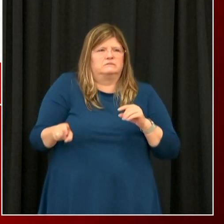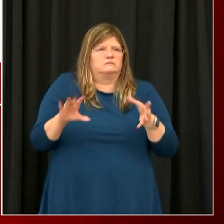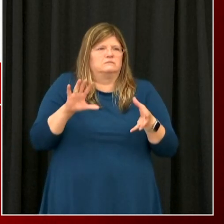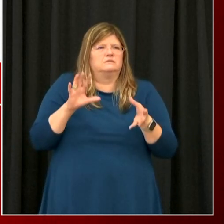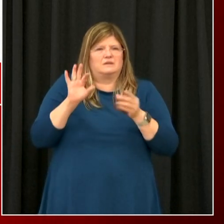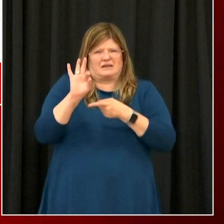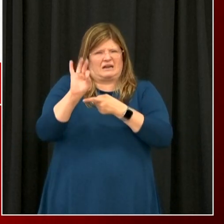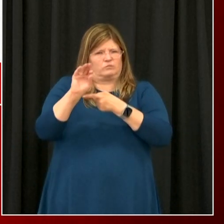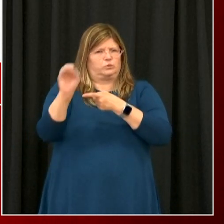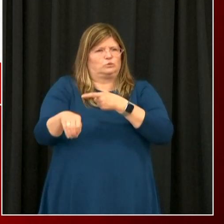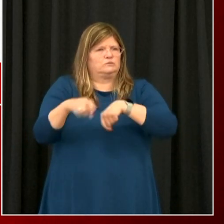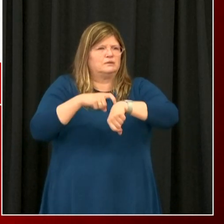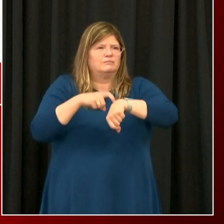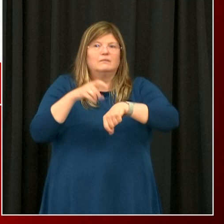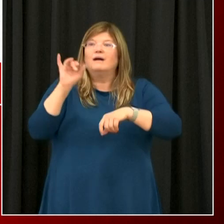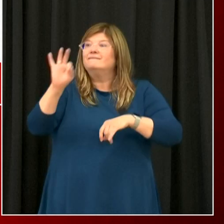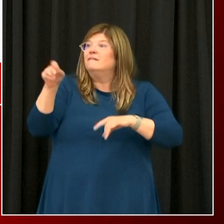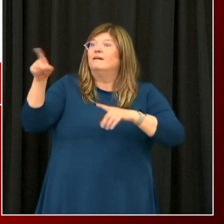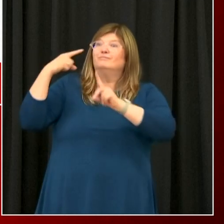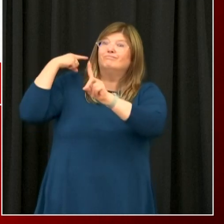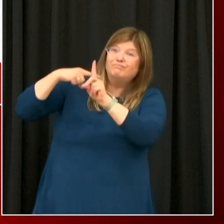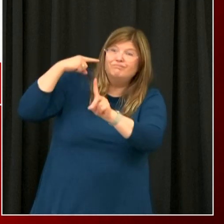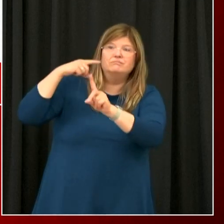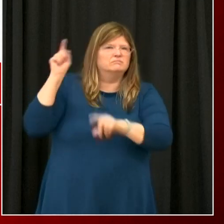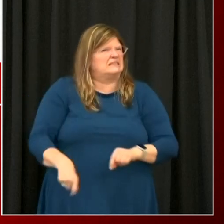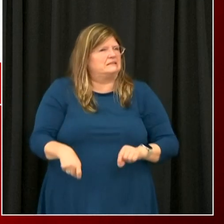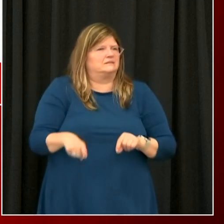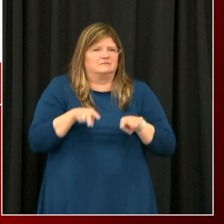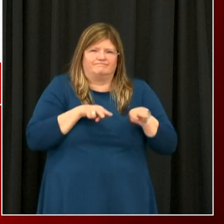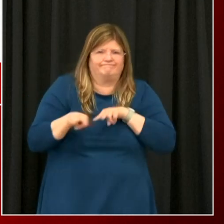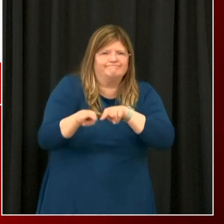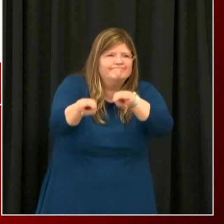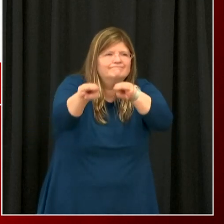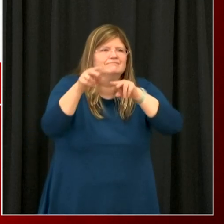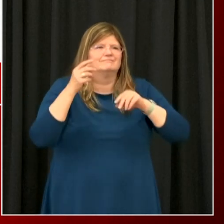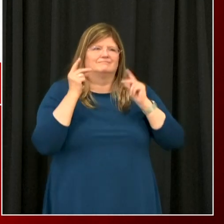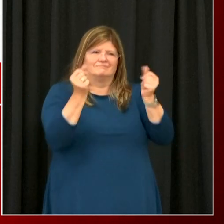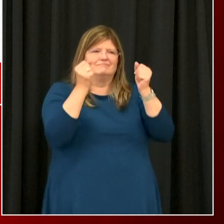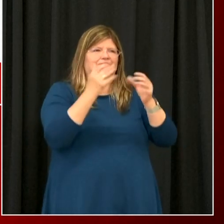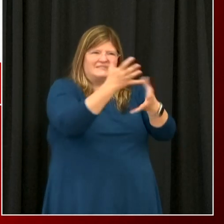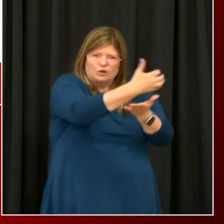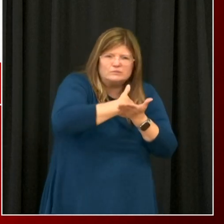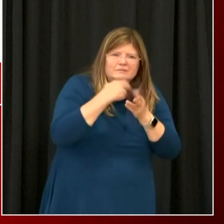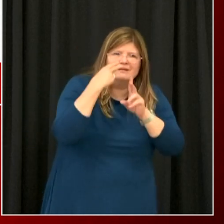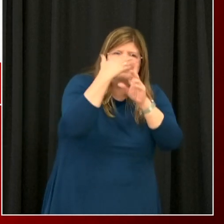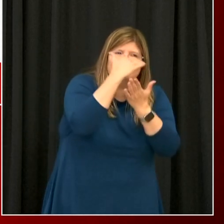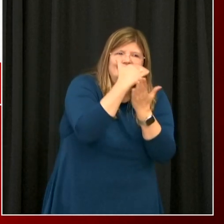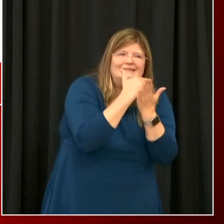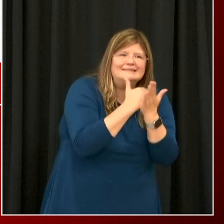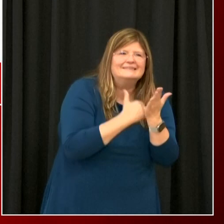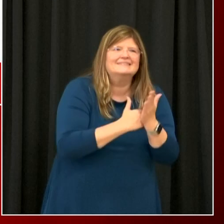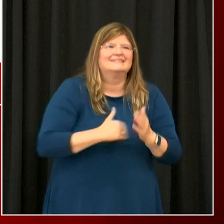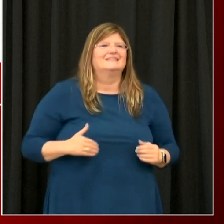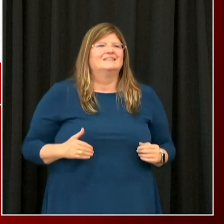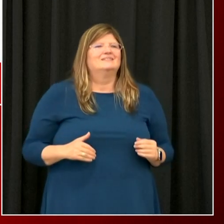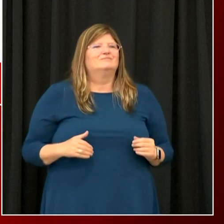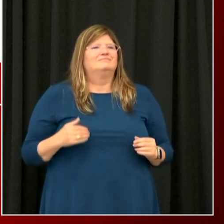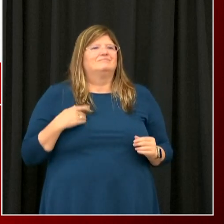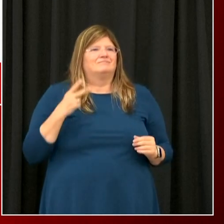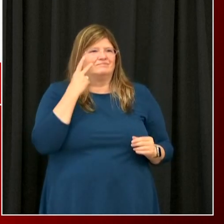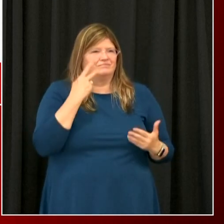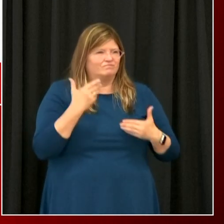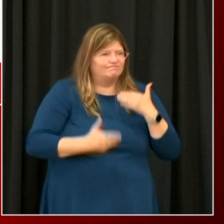see where we are in terms of progress for meeting these phase 2 metrics as of June 3rd. The next